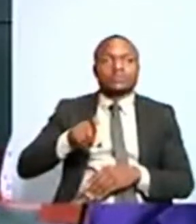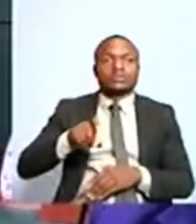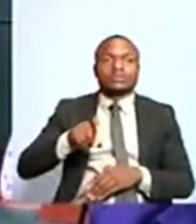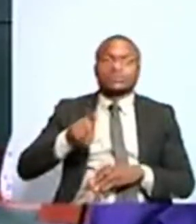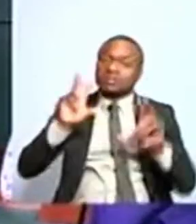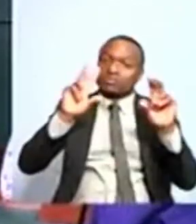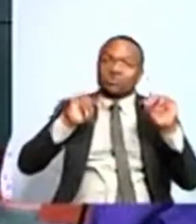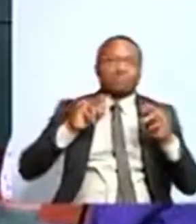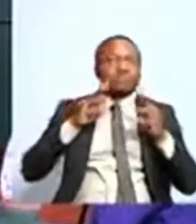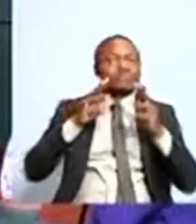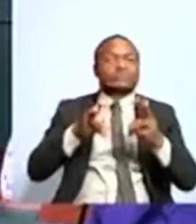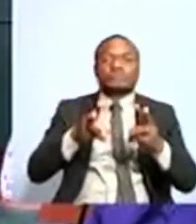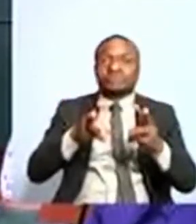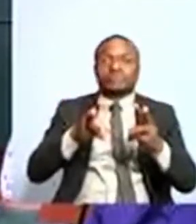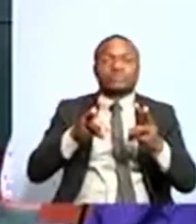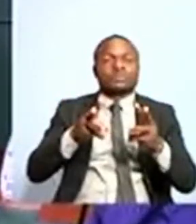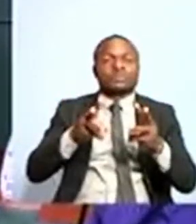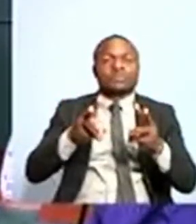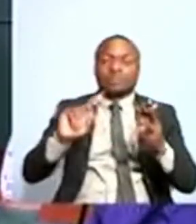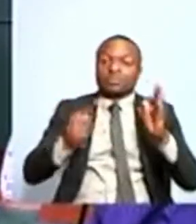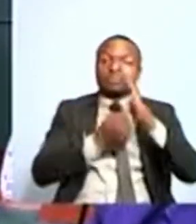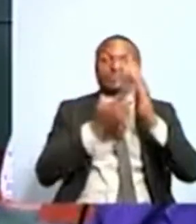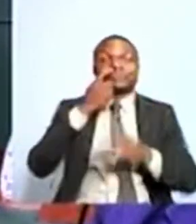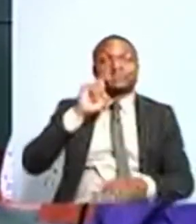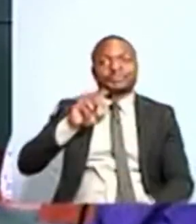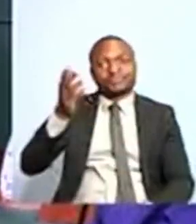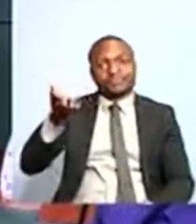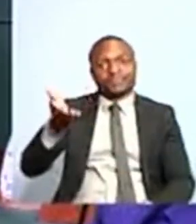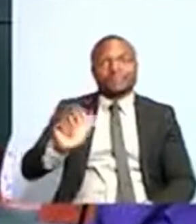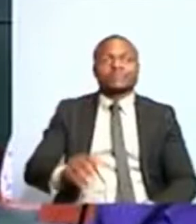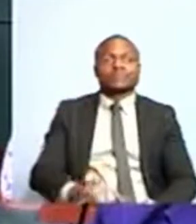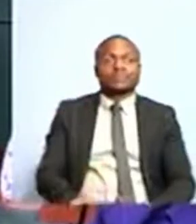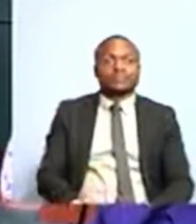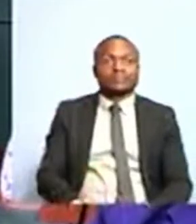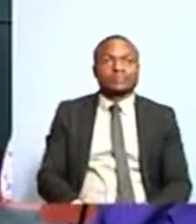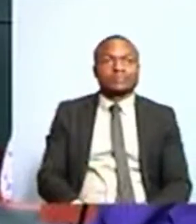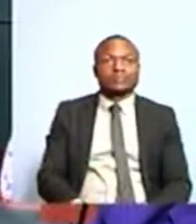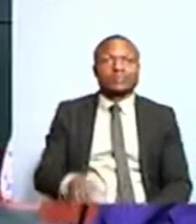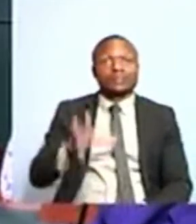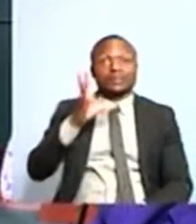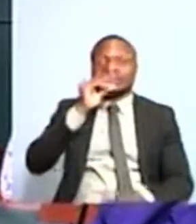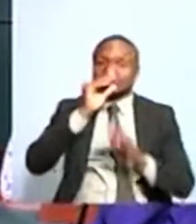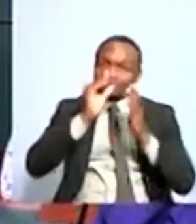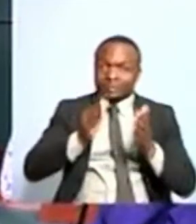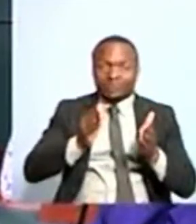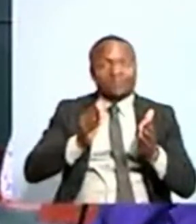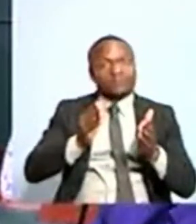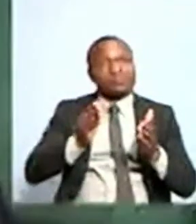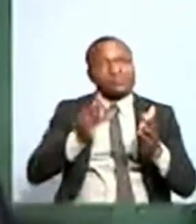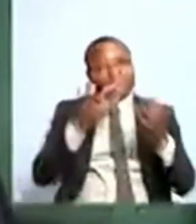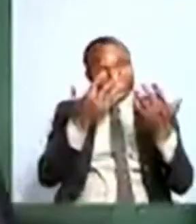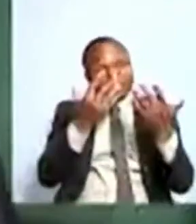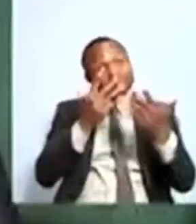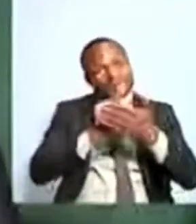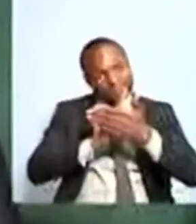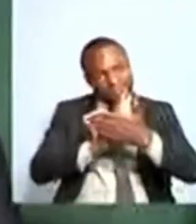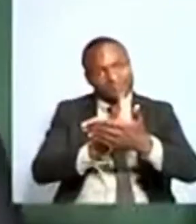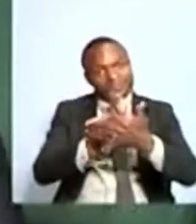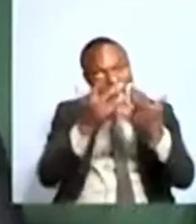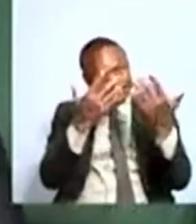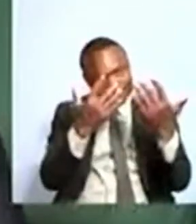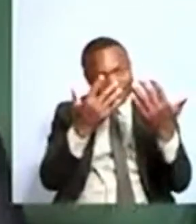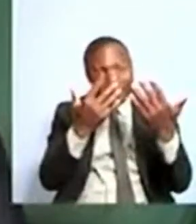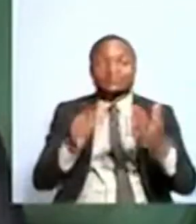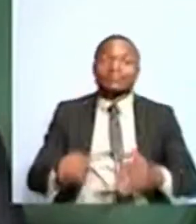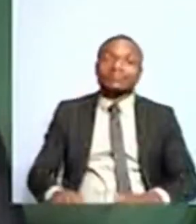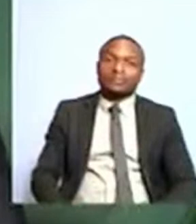way the board can Point delegate of order. its duties. Mr. Speaker. Let me guide, for